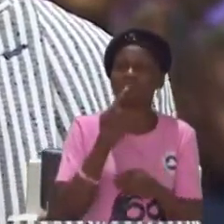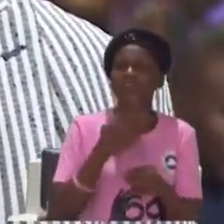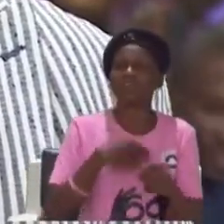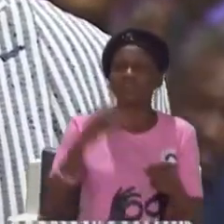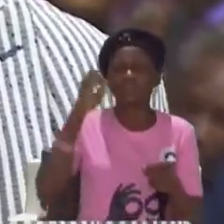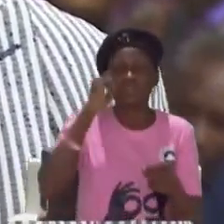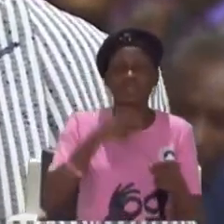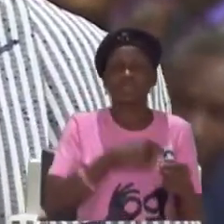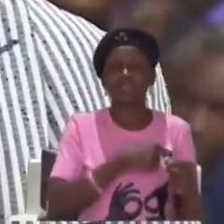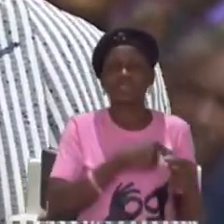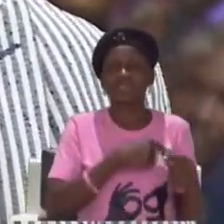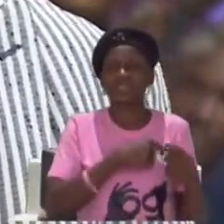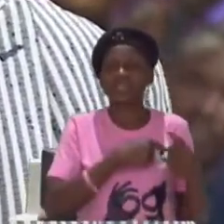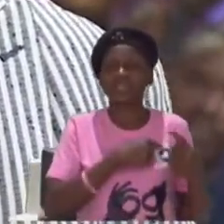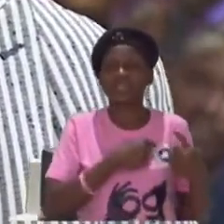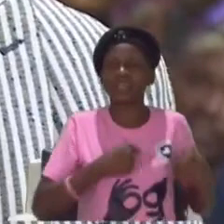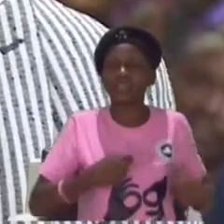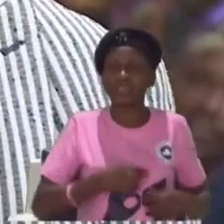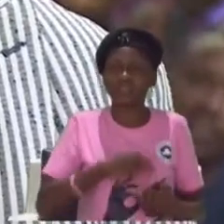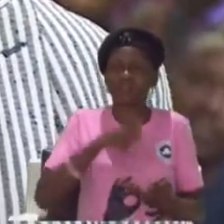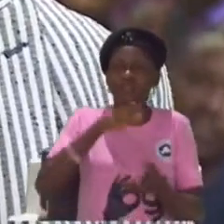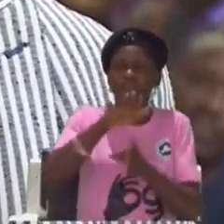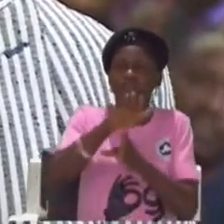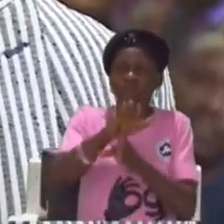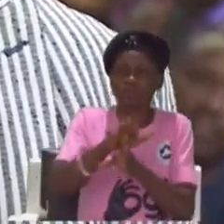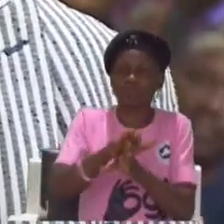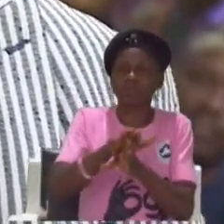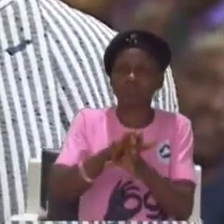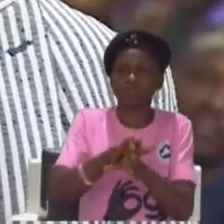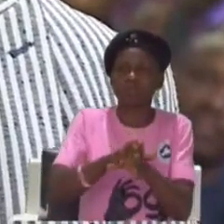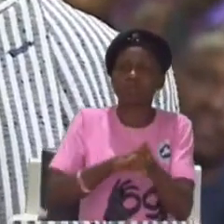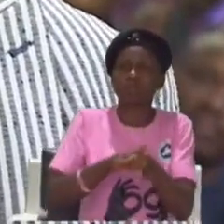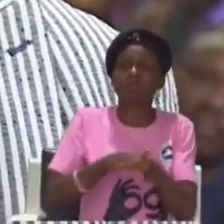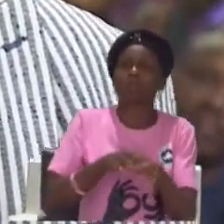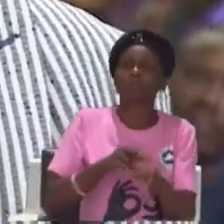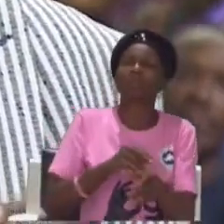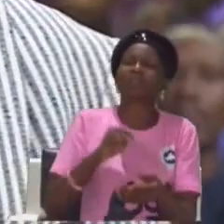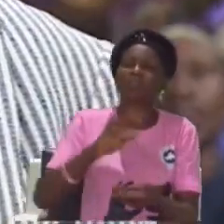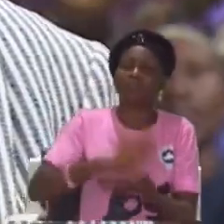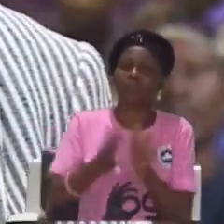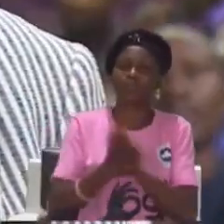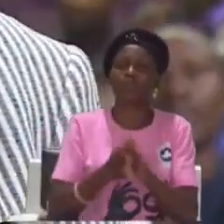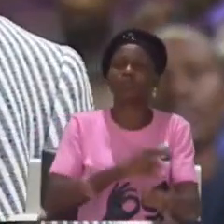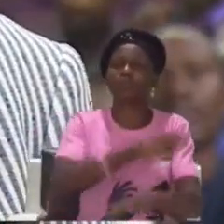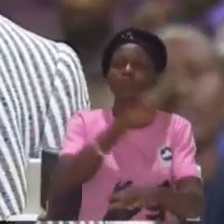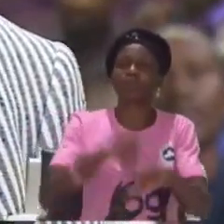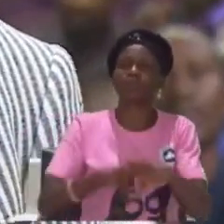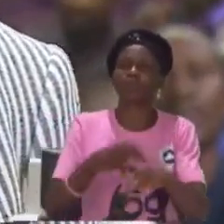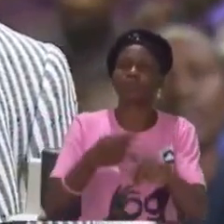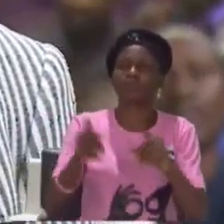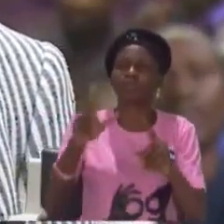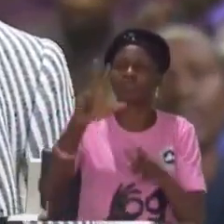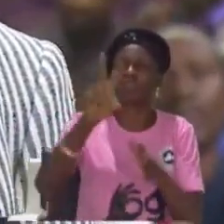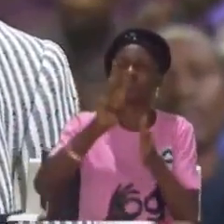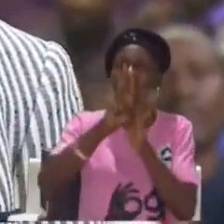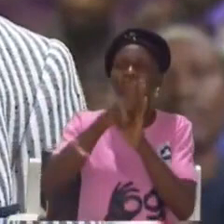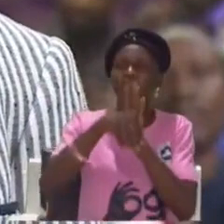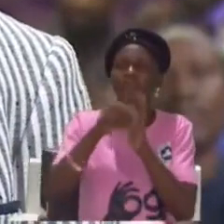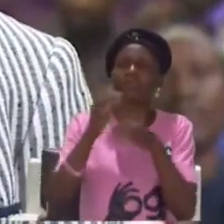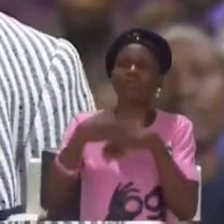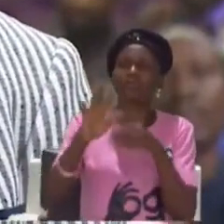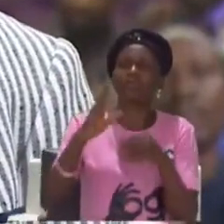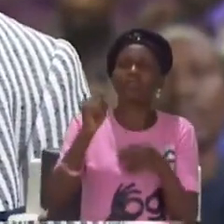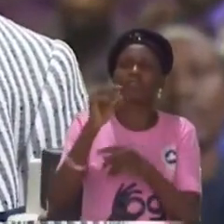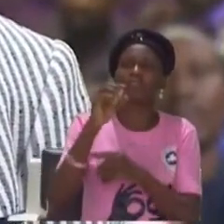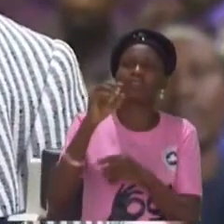heart slowed down, and suddenly it was normal. But not quite 3 minutes after, the heart that